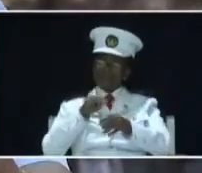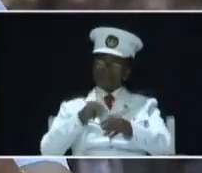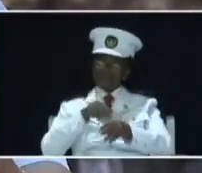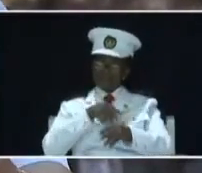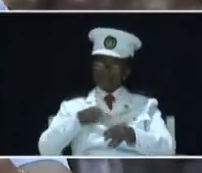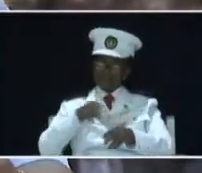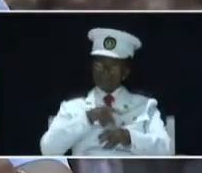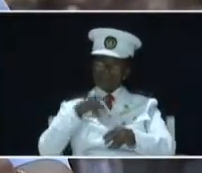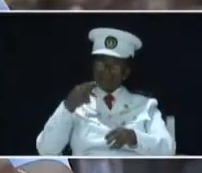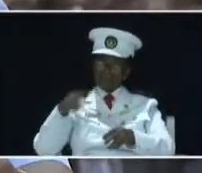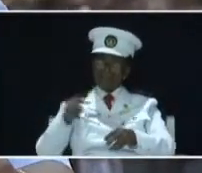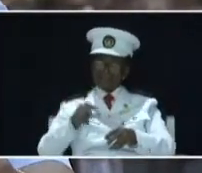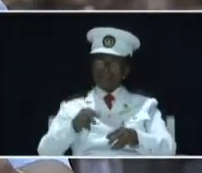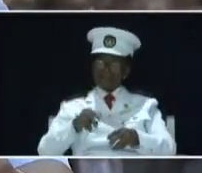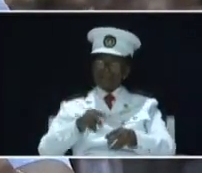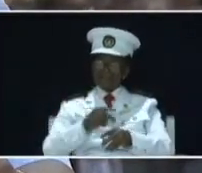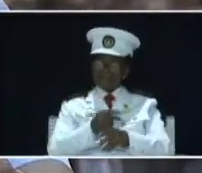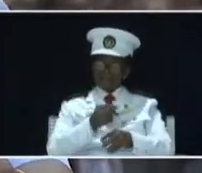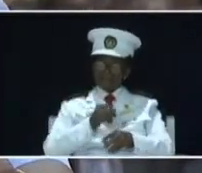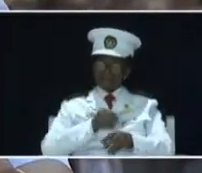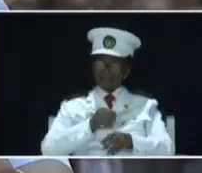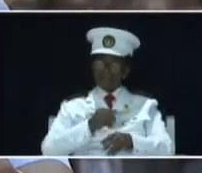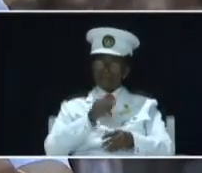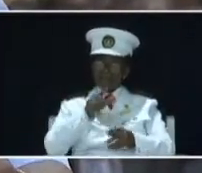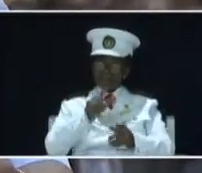am with you always.